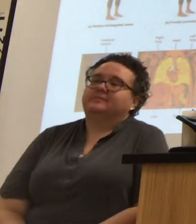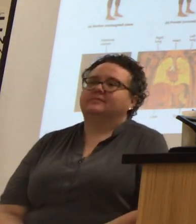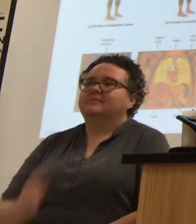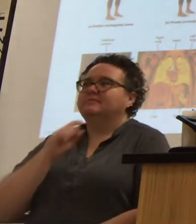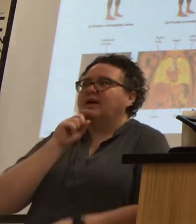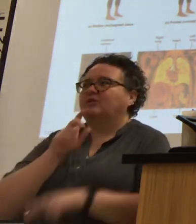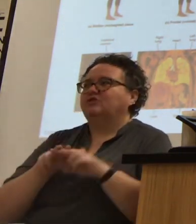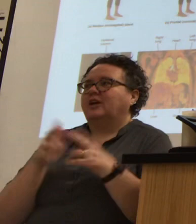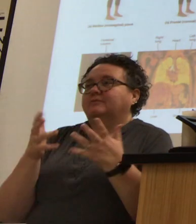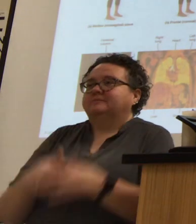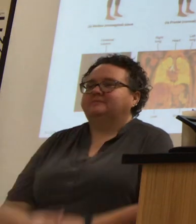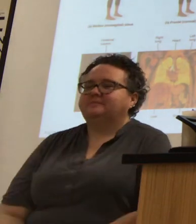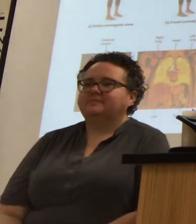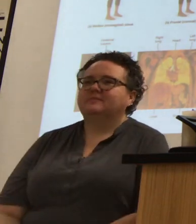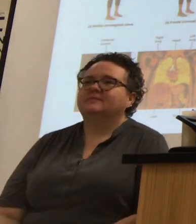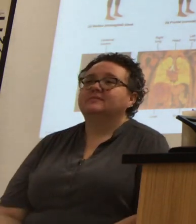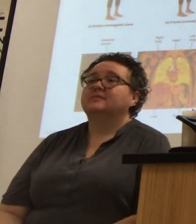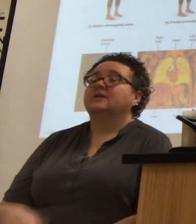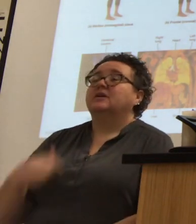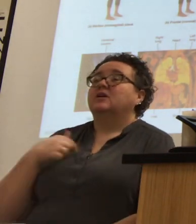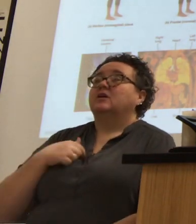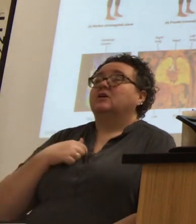plane.